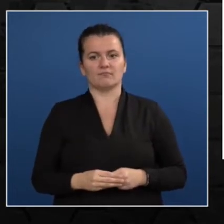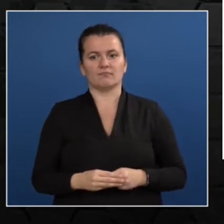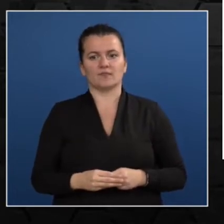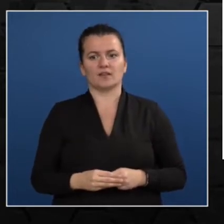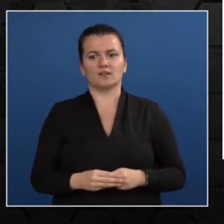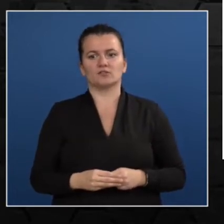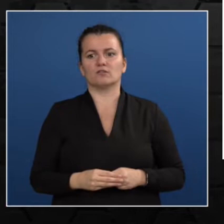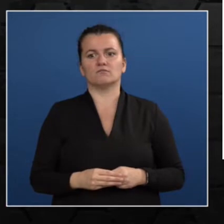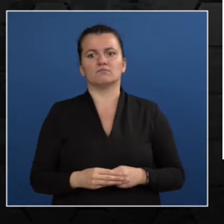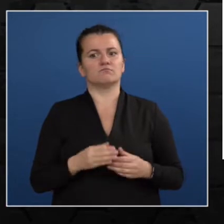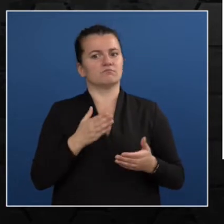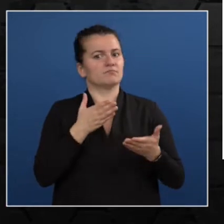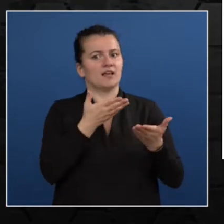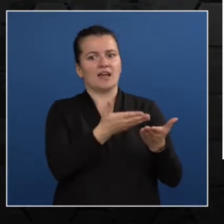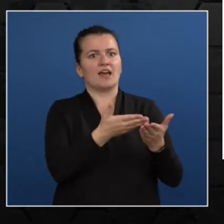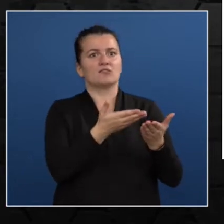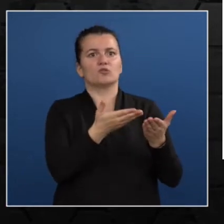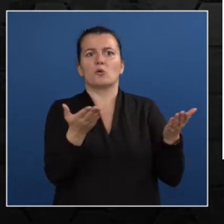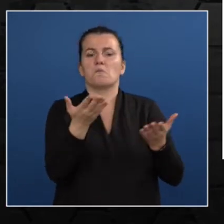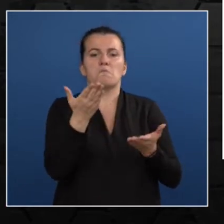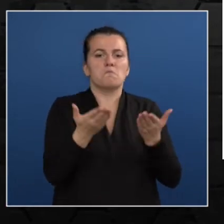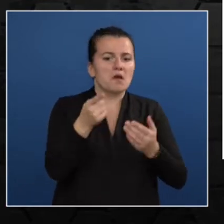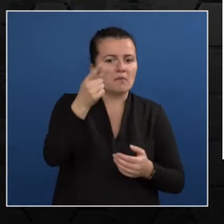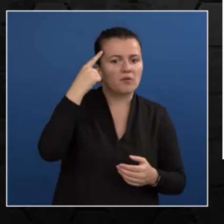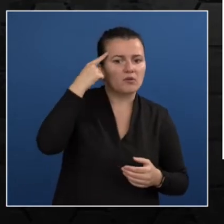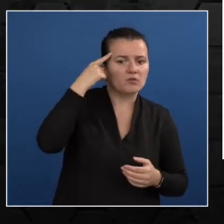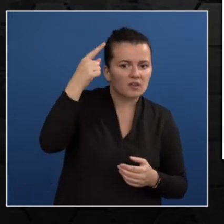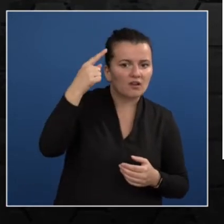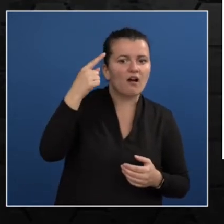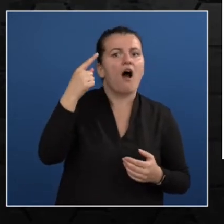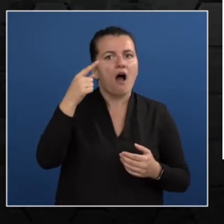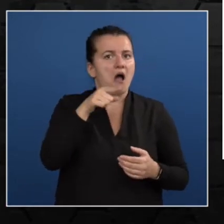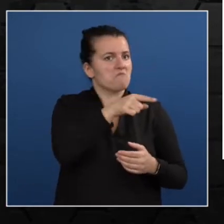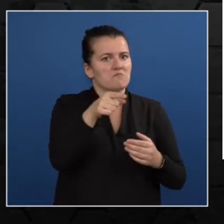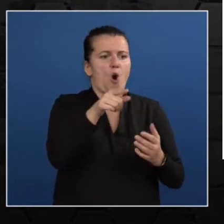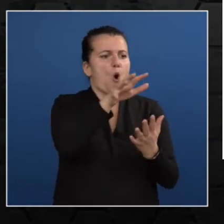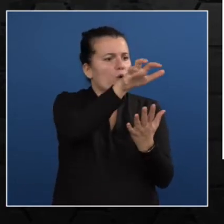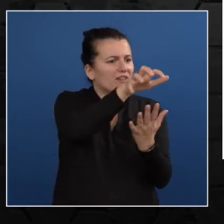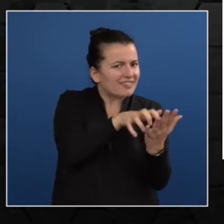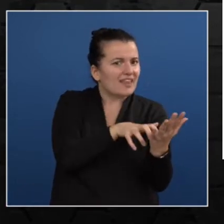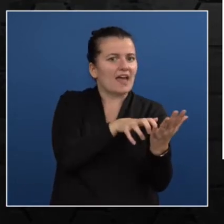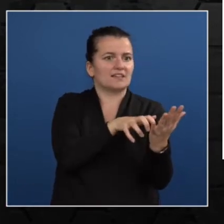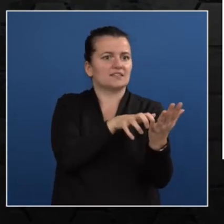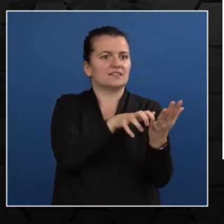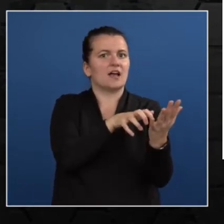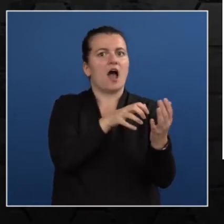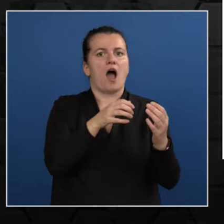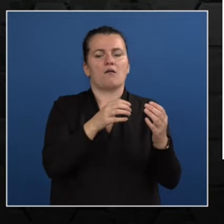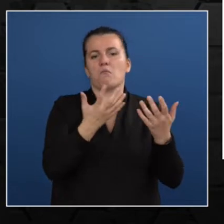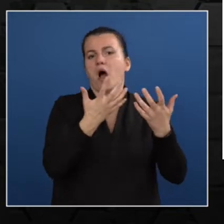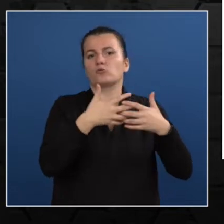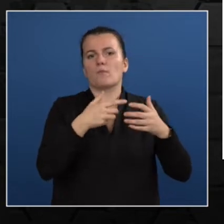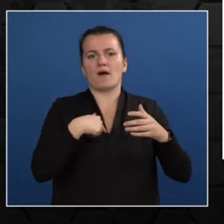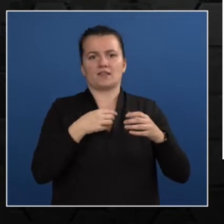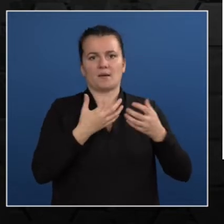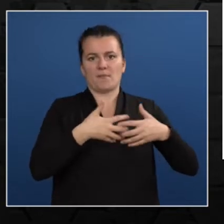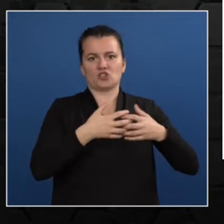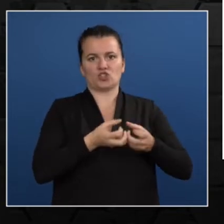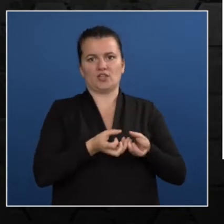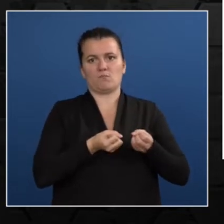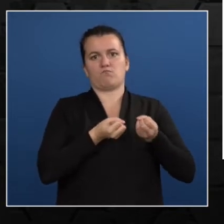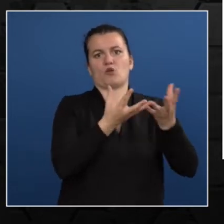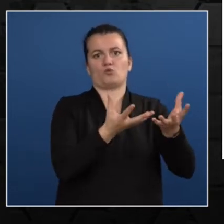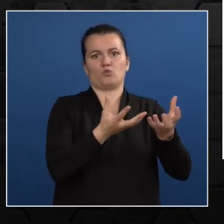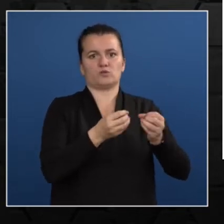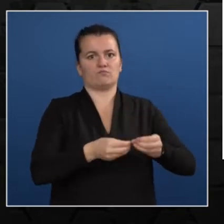and your model will generate the entire text for you. Some of the prominent examples are LSTMs and BERT. BERT is